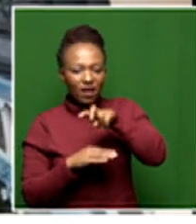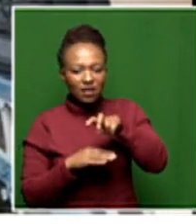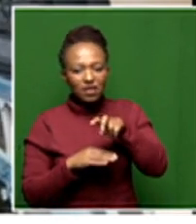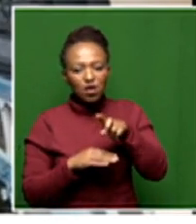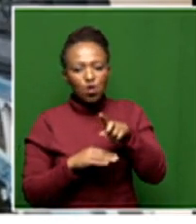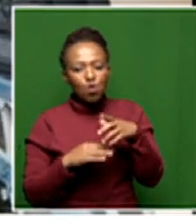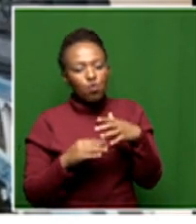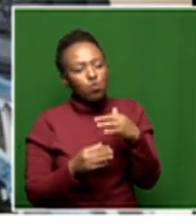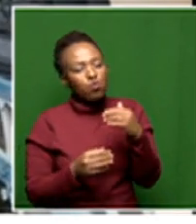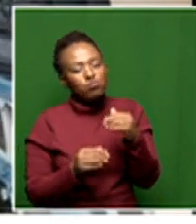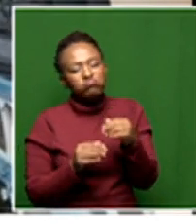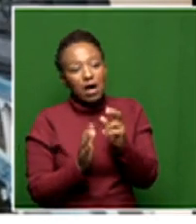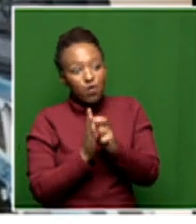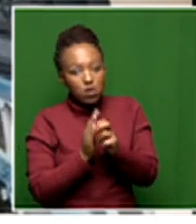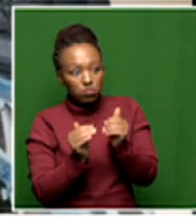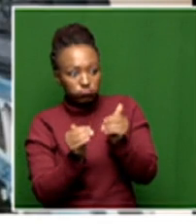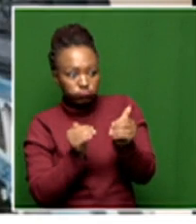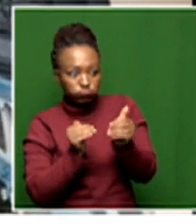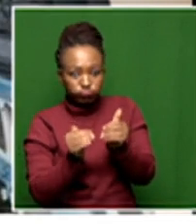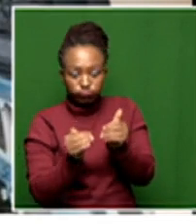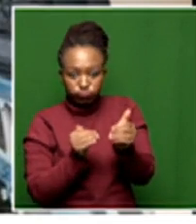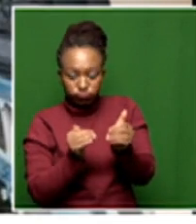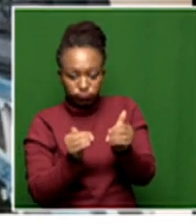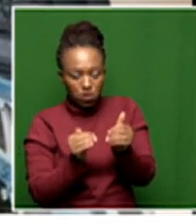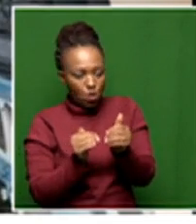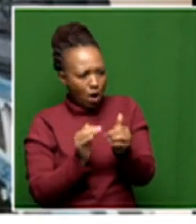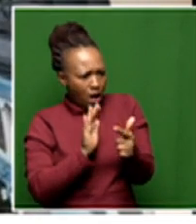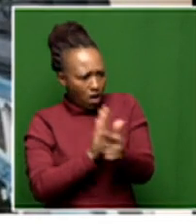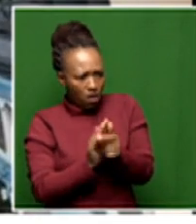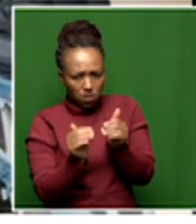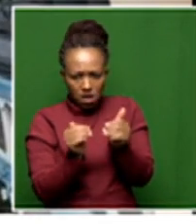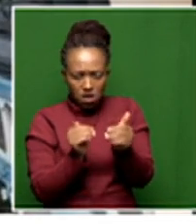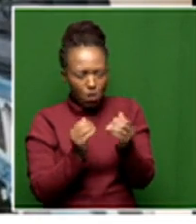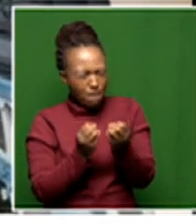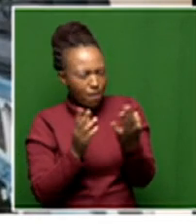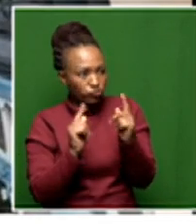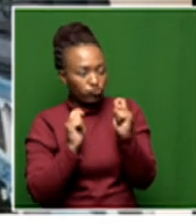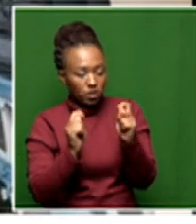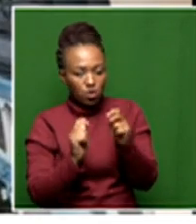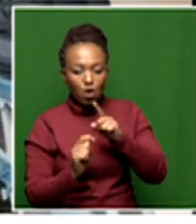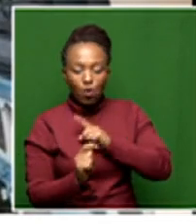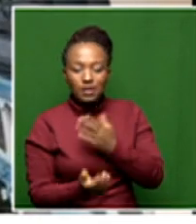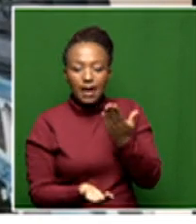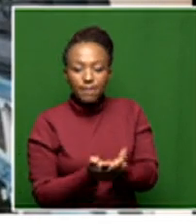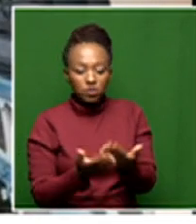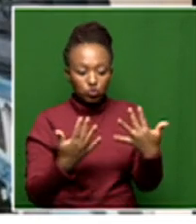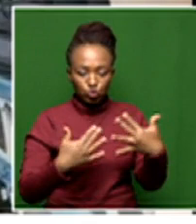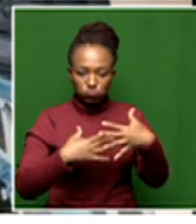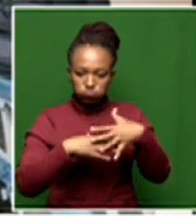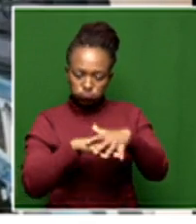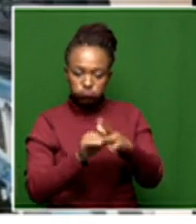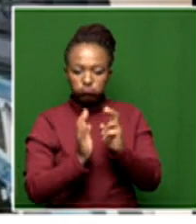highly regulated mode of transport. It is probably the most regulated mode of transport. So the ability to implement